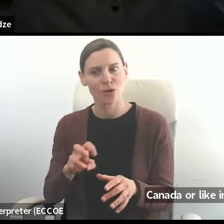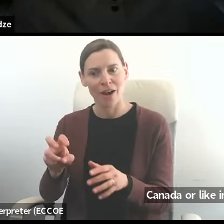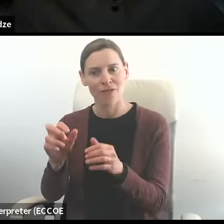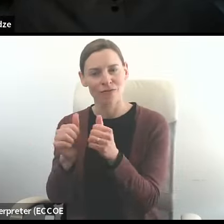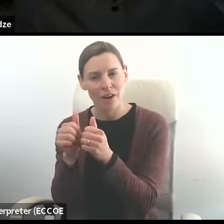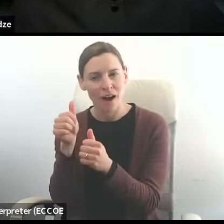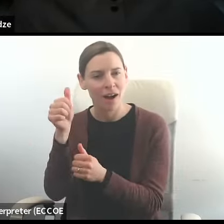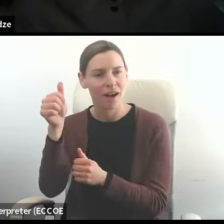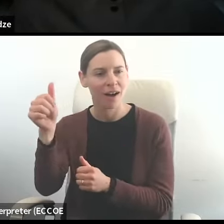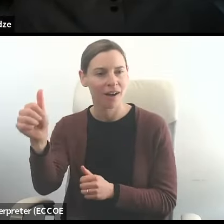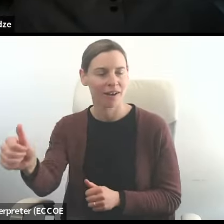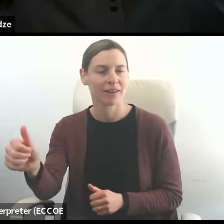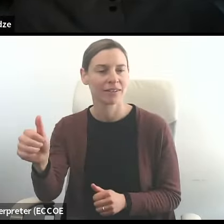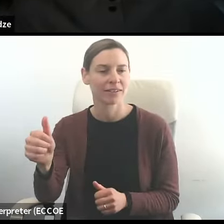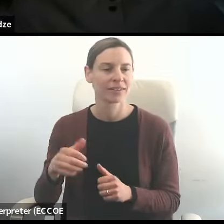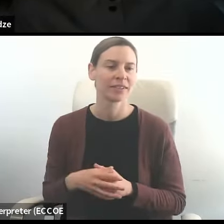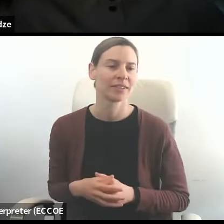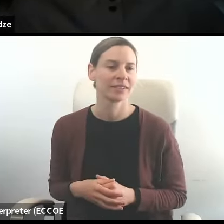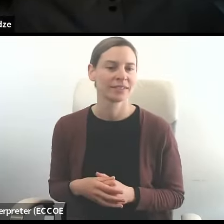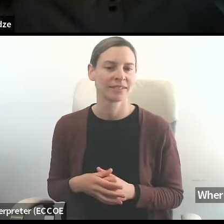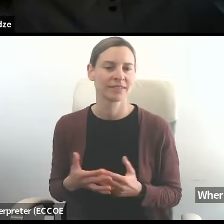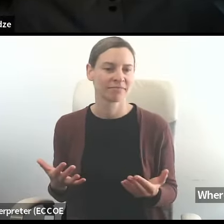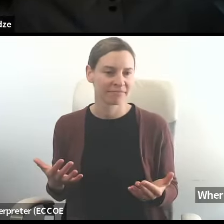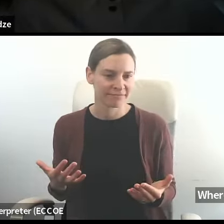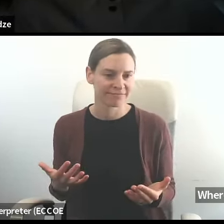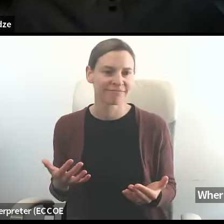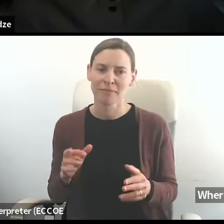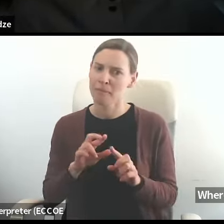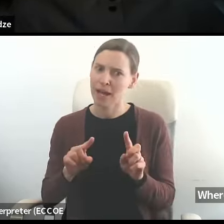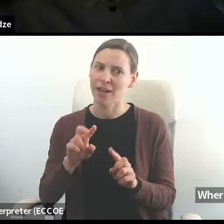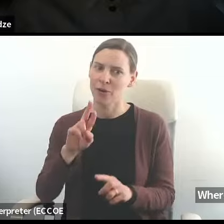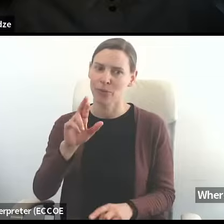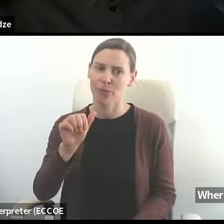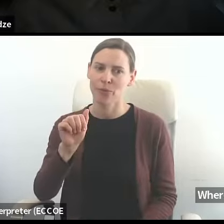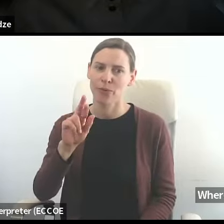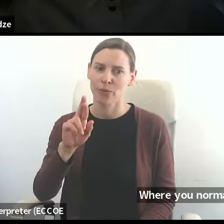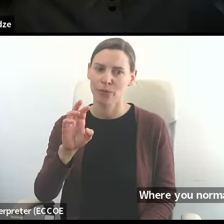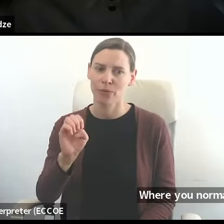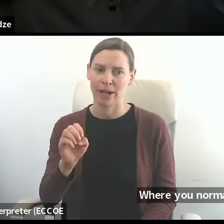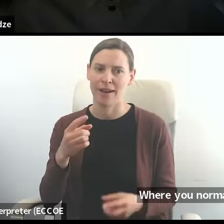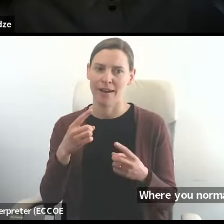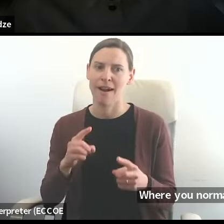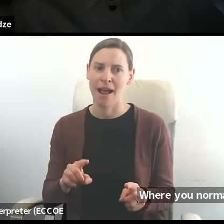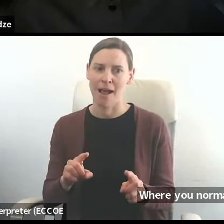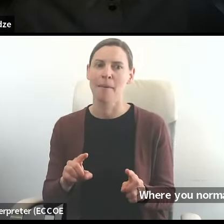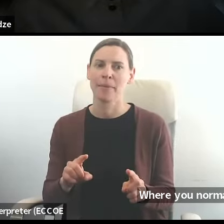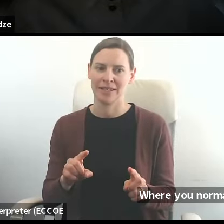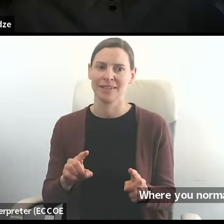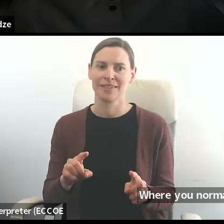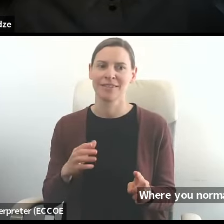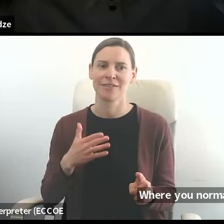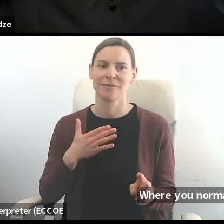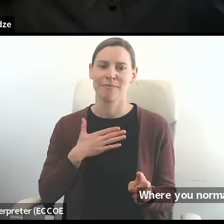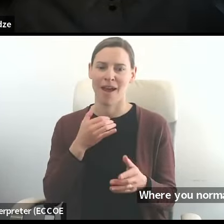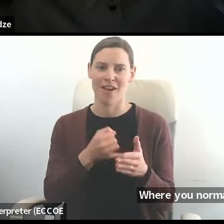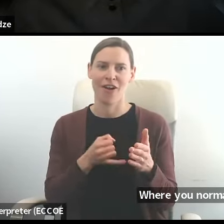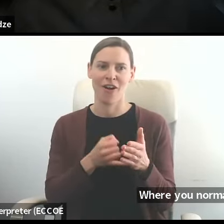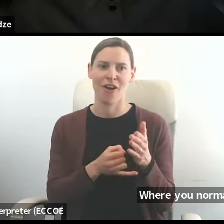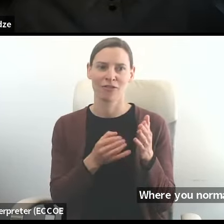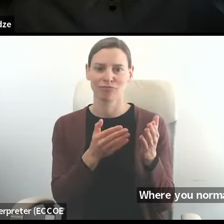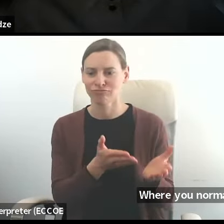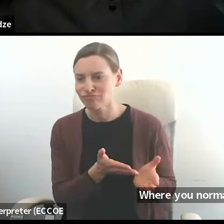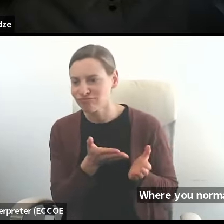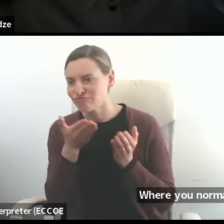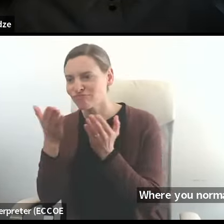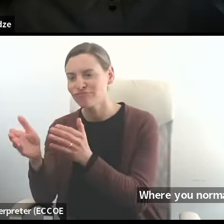where you normally don't have, like, it's rare for me. It's rare to have the work so far from Europe, and that's why